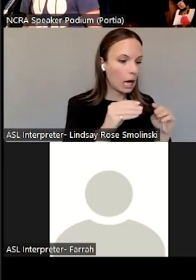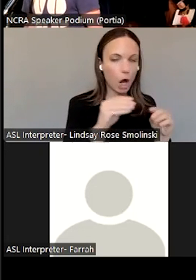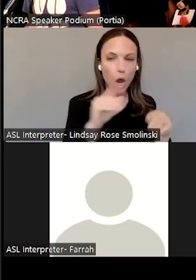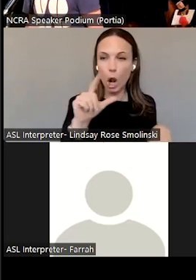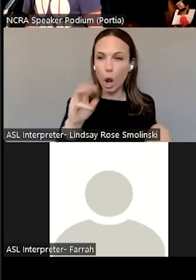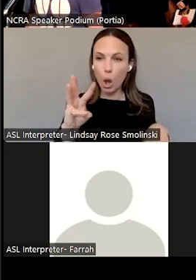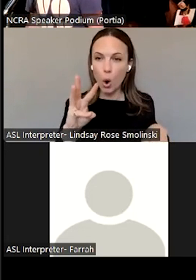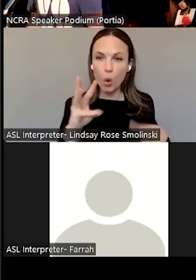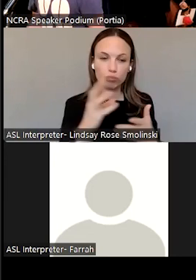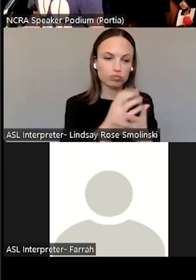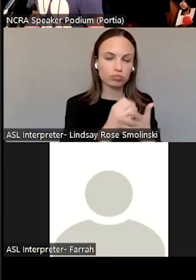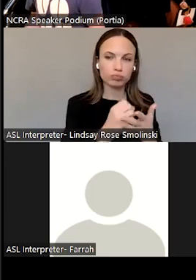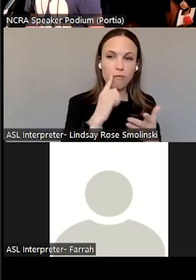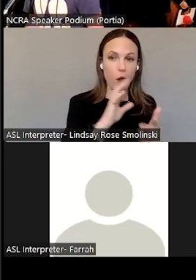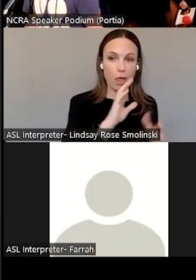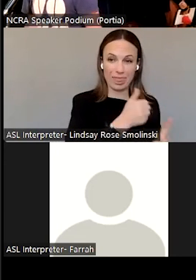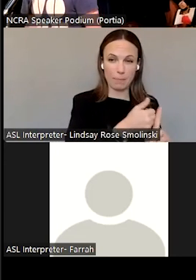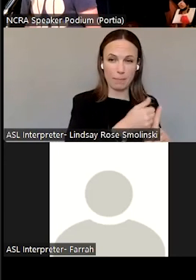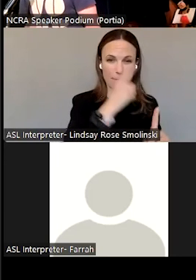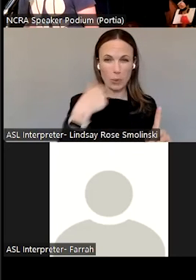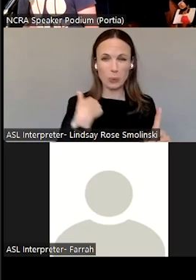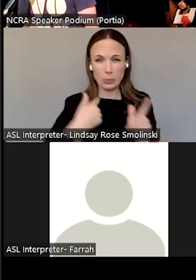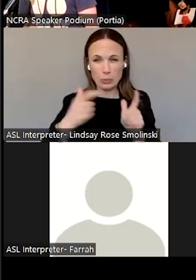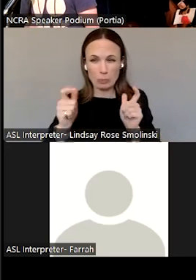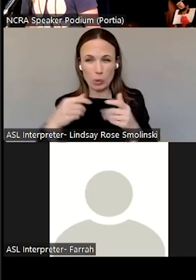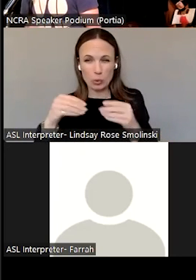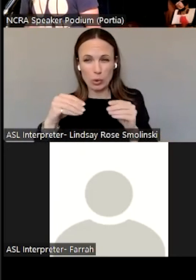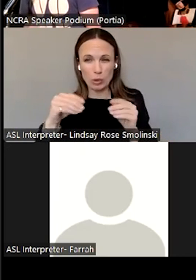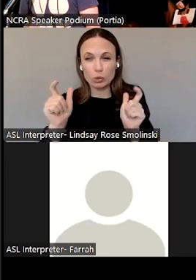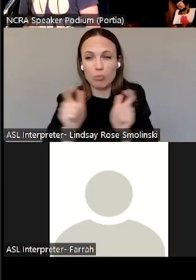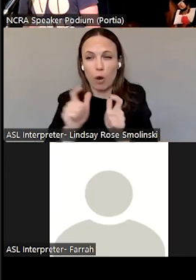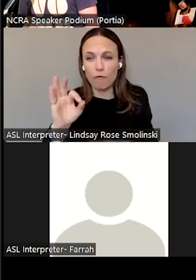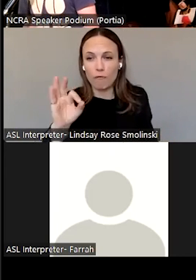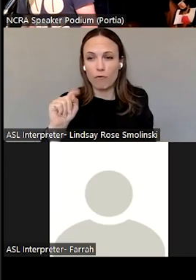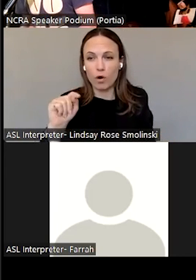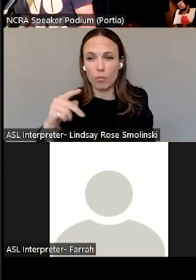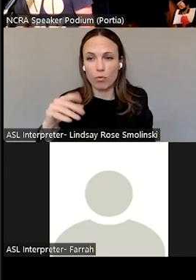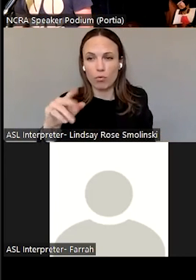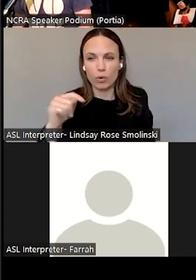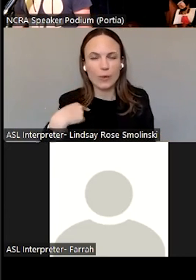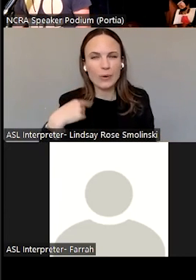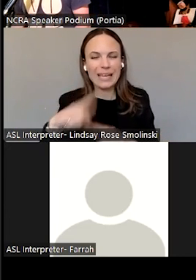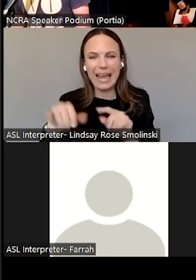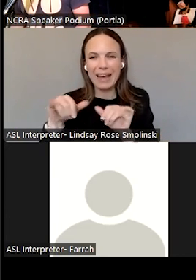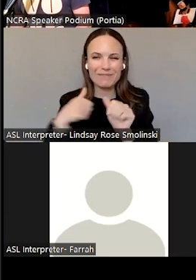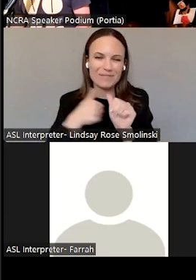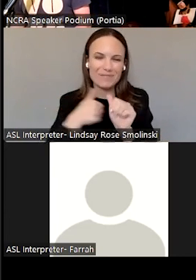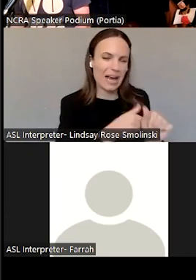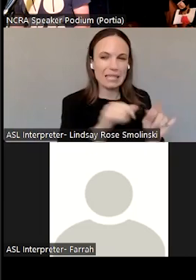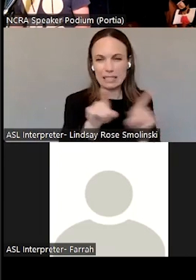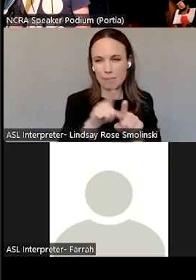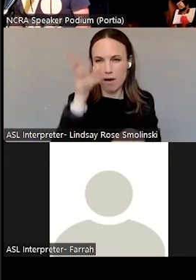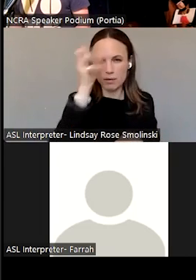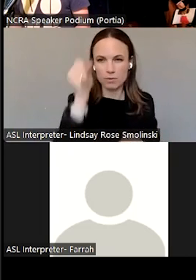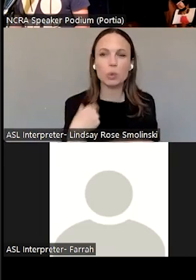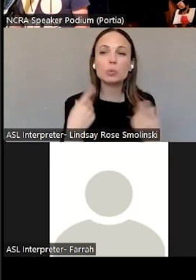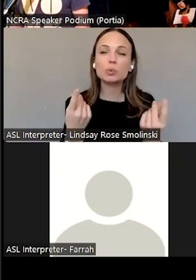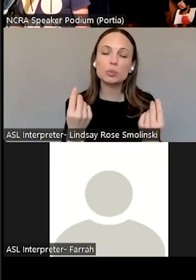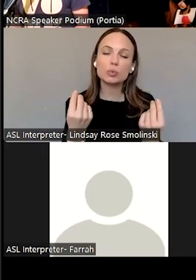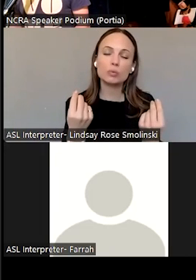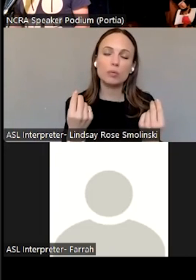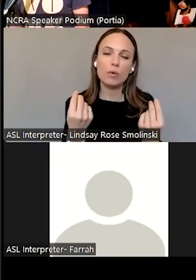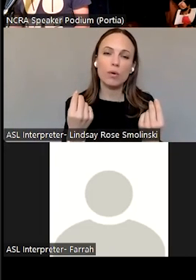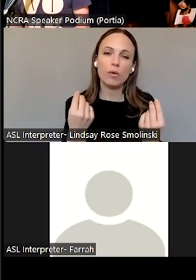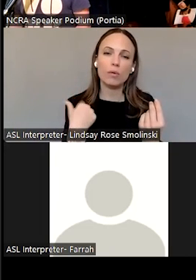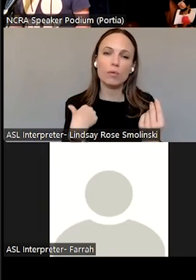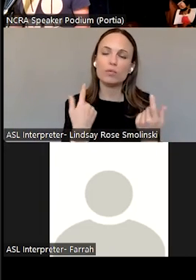for themselves. Because we're such a small store and a small footprint, we're not able to do that same concept. So what we do is